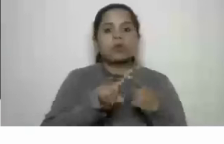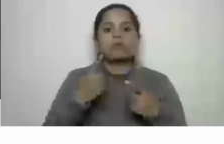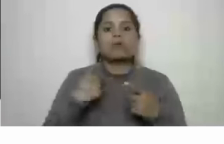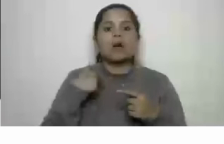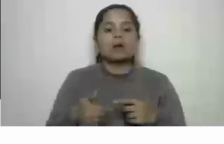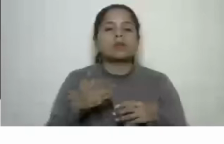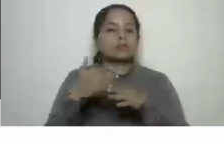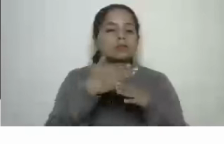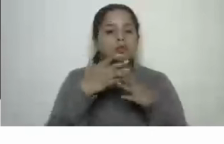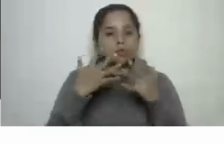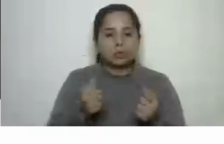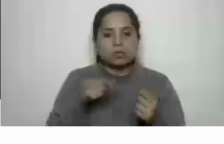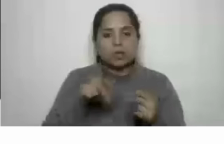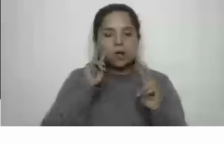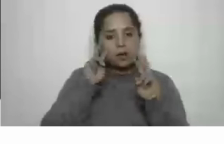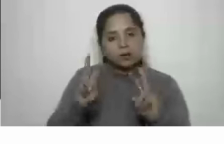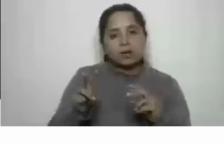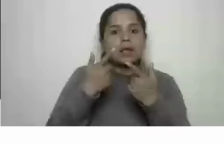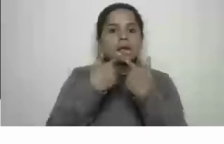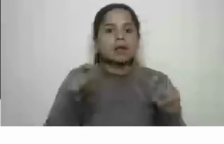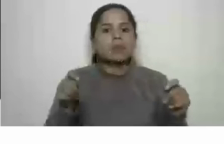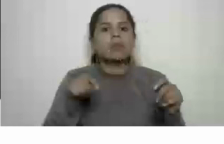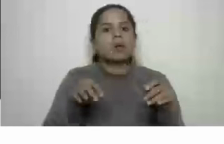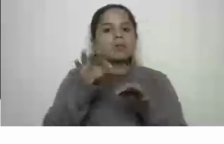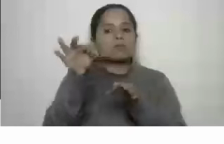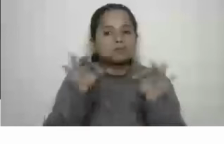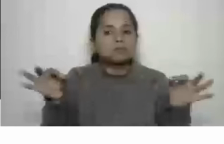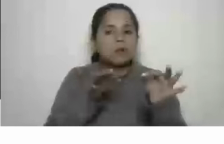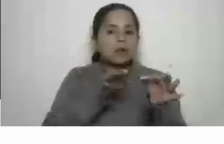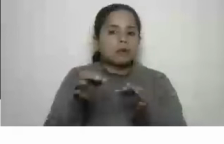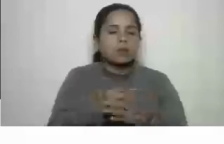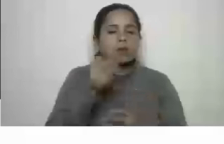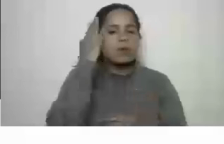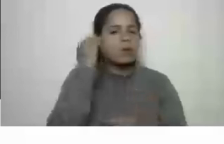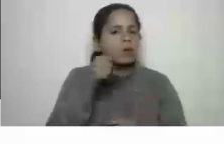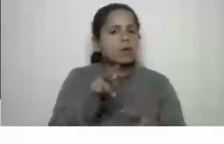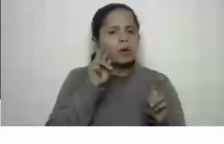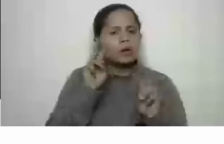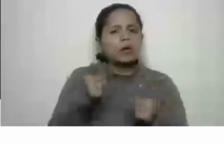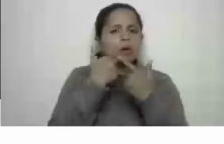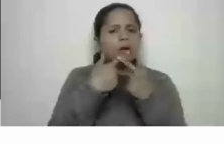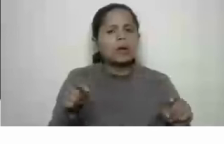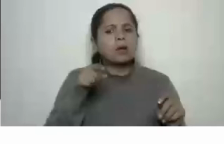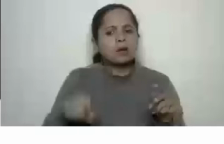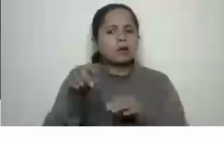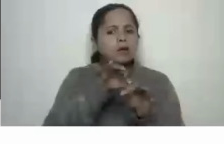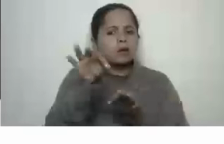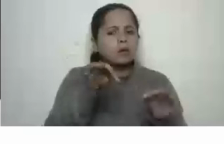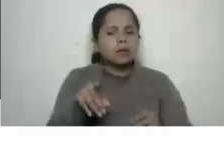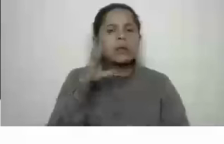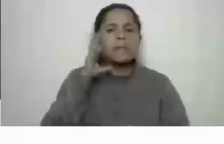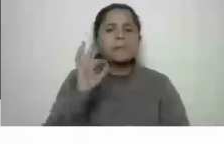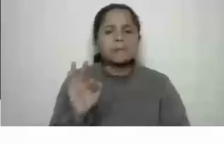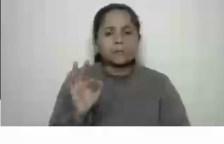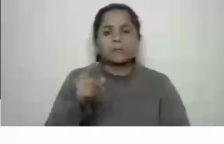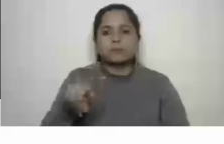share that is acknowledging the linguistic landscape. Now, why this acknowledging the linguistic landscape is important? So